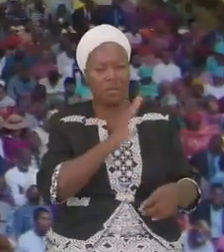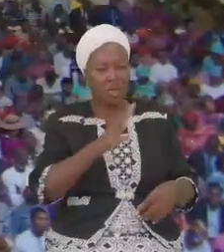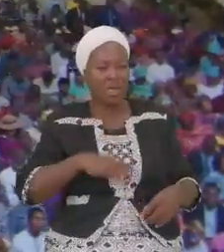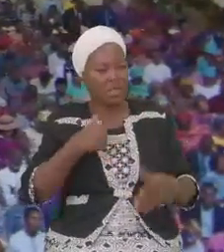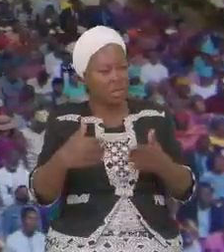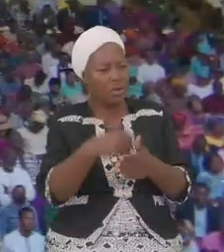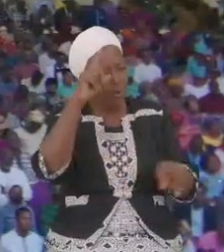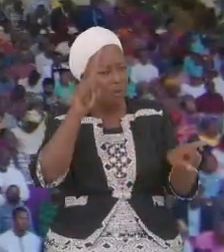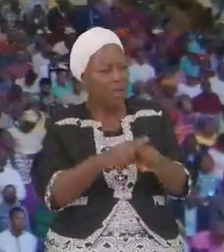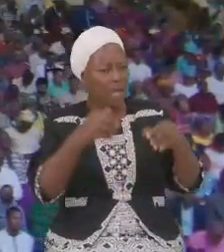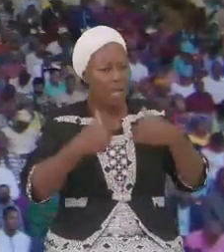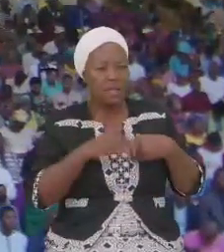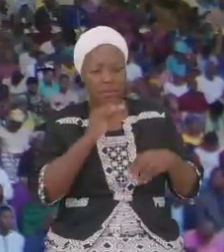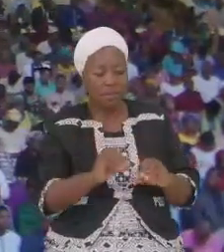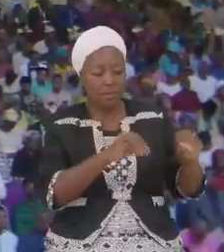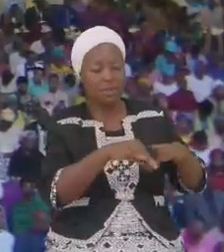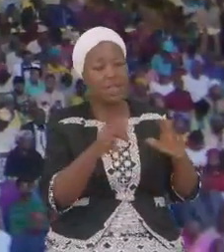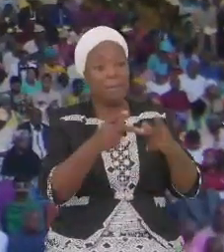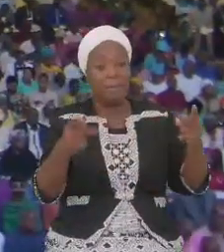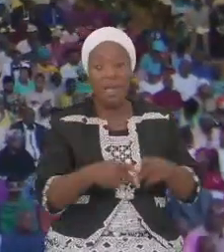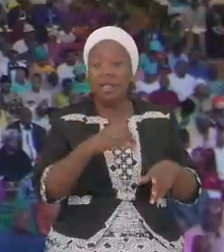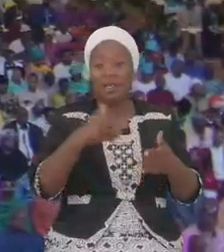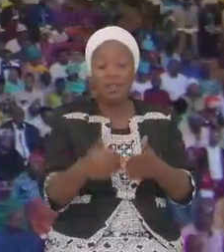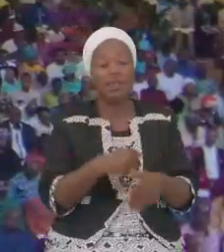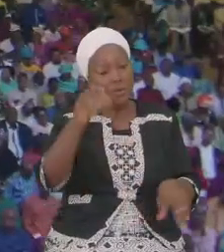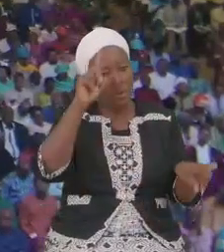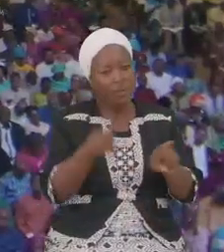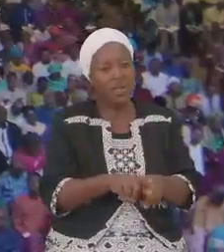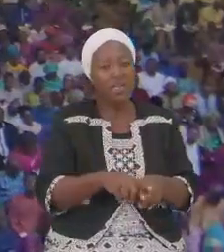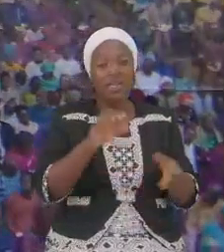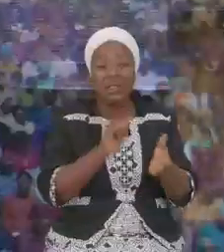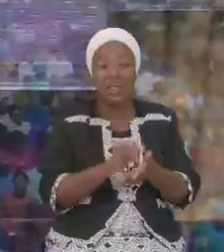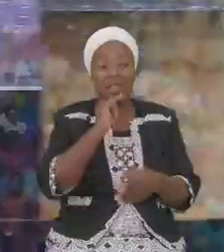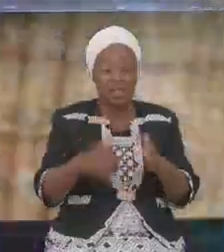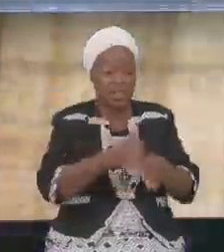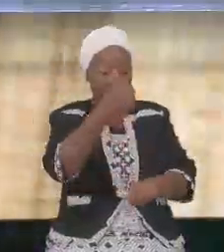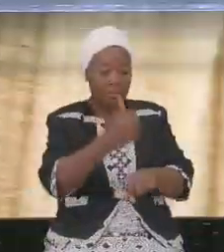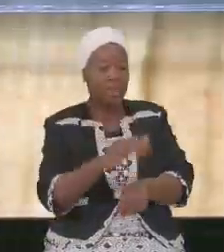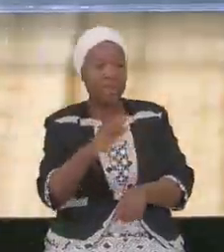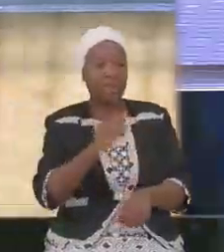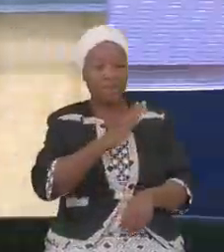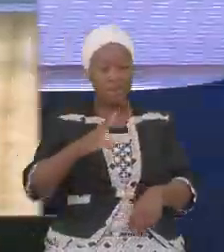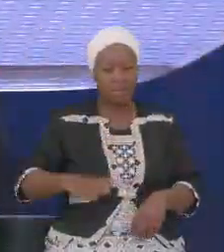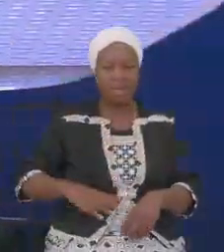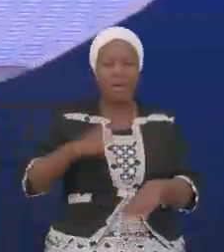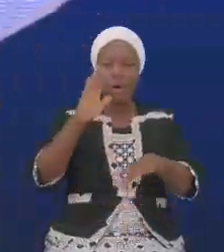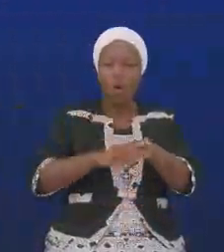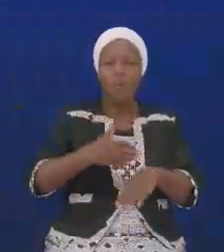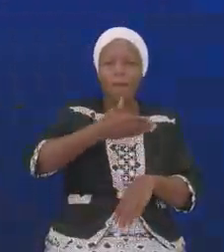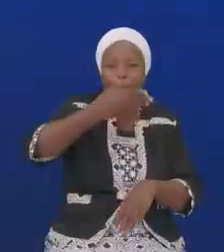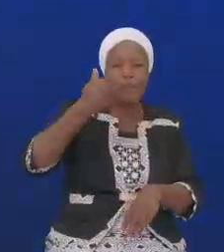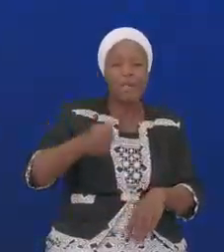covenant has been put in place. And the new covenant that is established by Christ upon